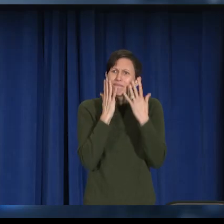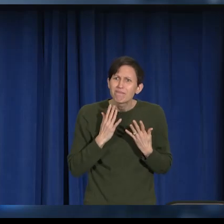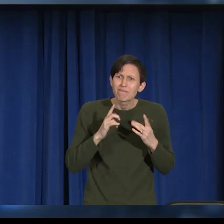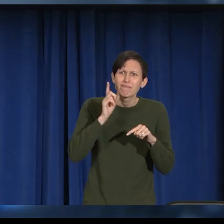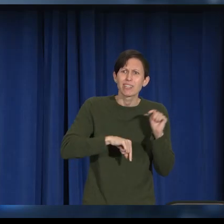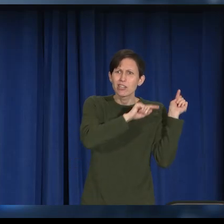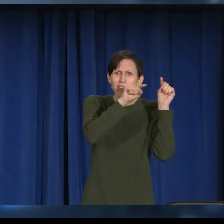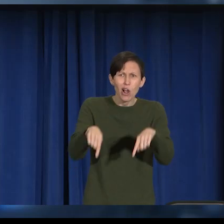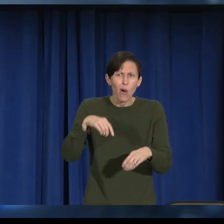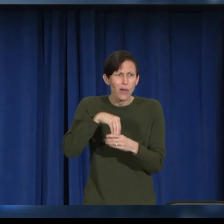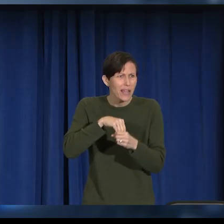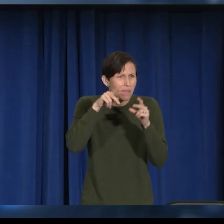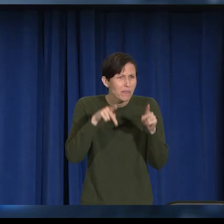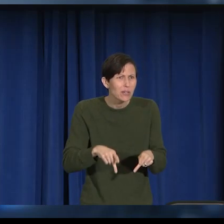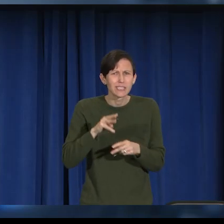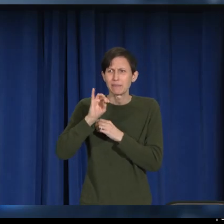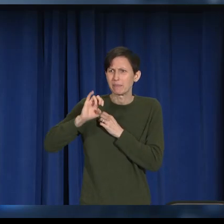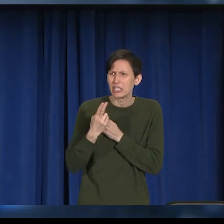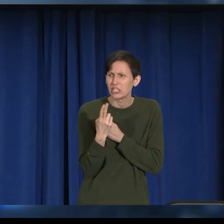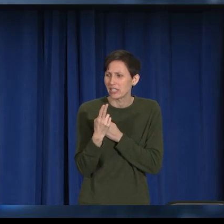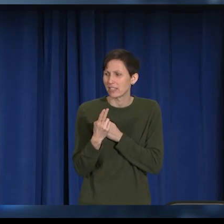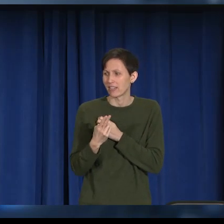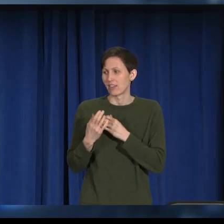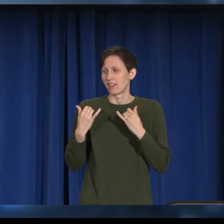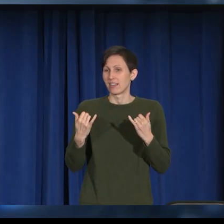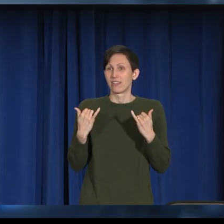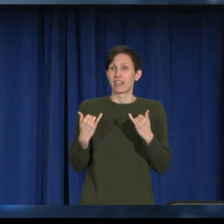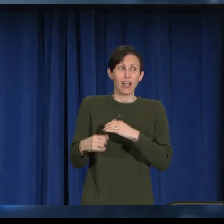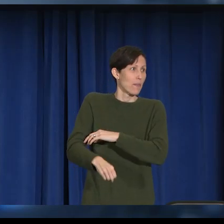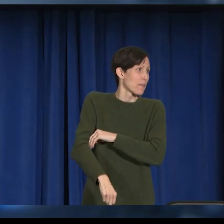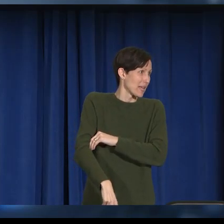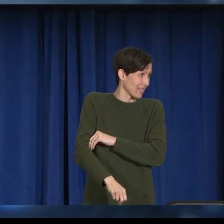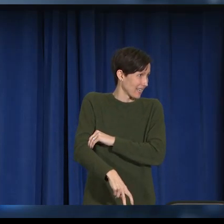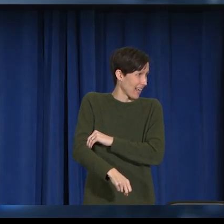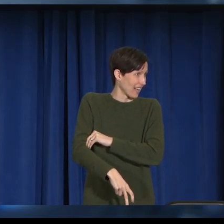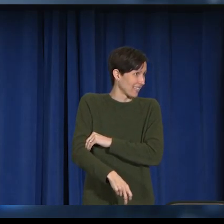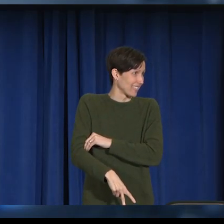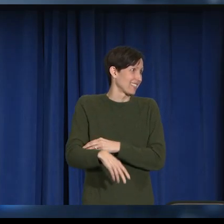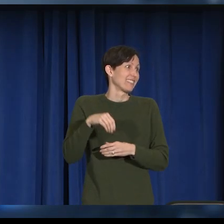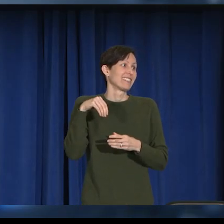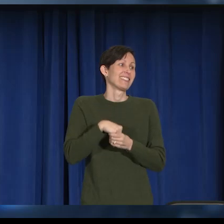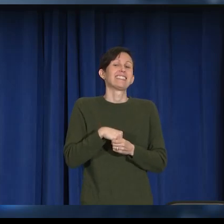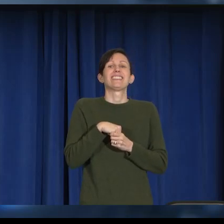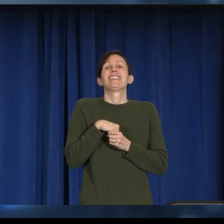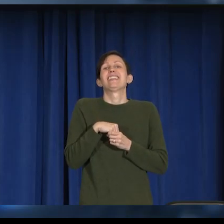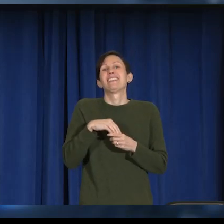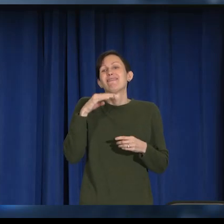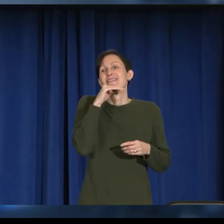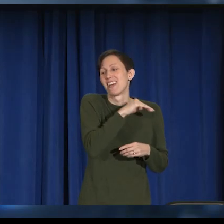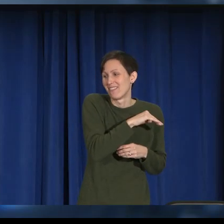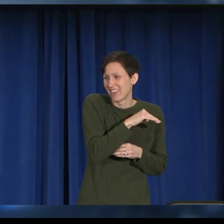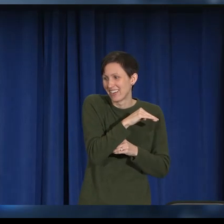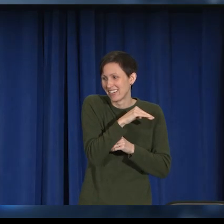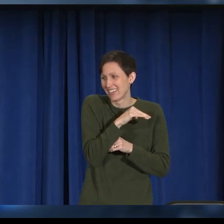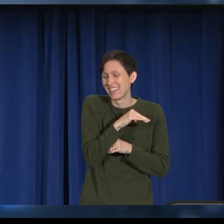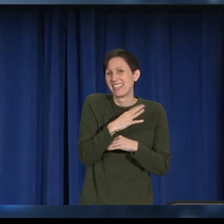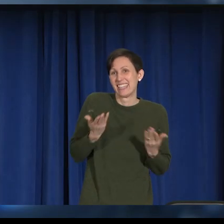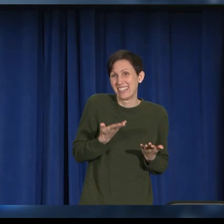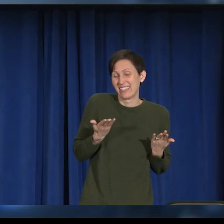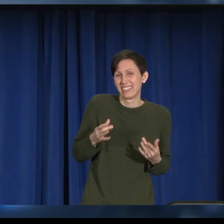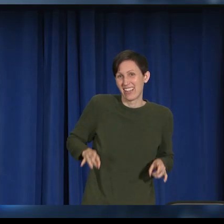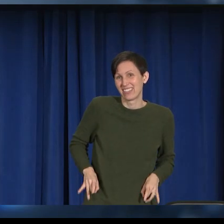here in person in Michigan. It's currently midnight in Melbourne right now in